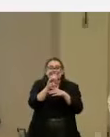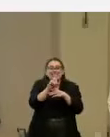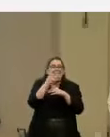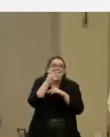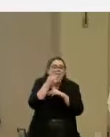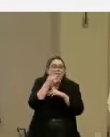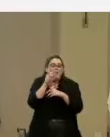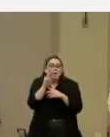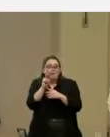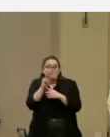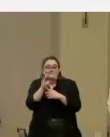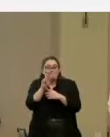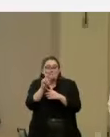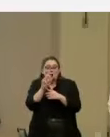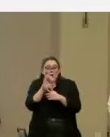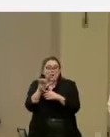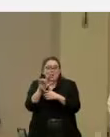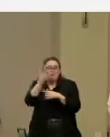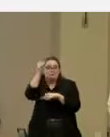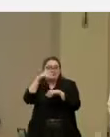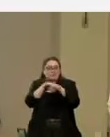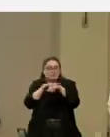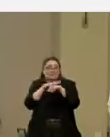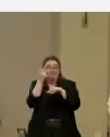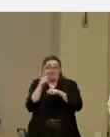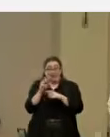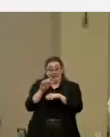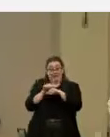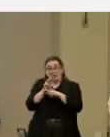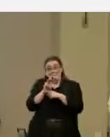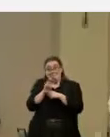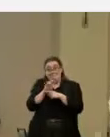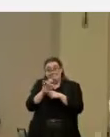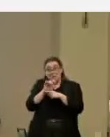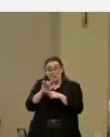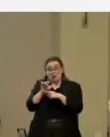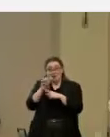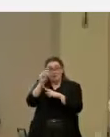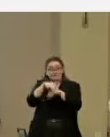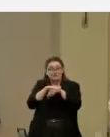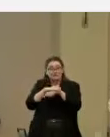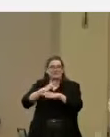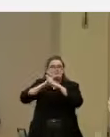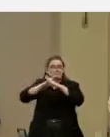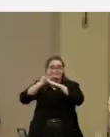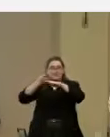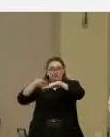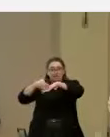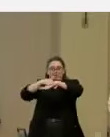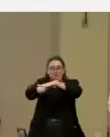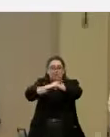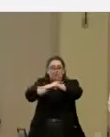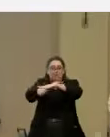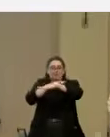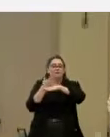Mineral sunscreen is going to act like a shield and really cover everything and protect everything underneath it. That's